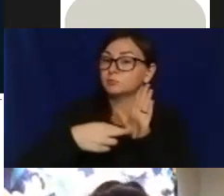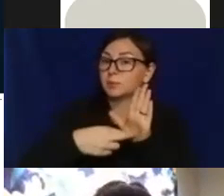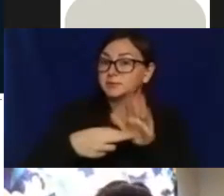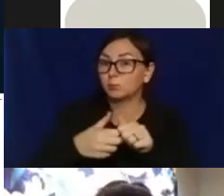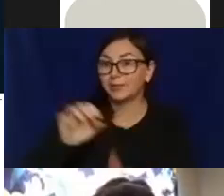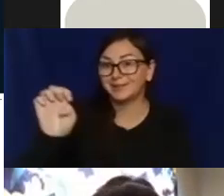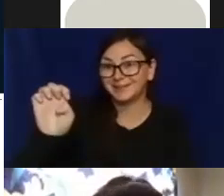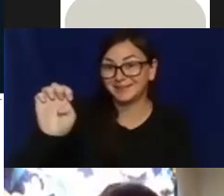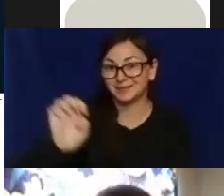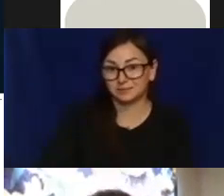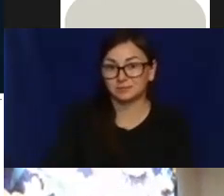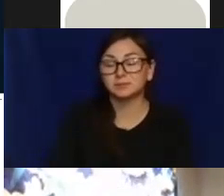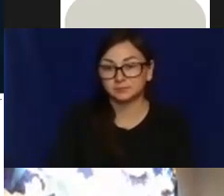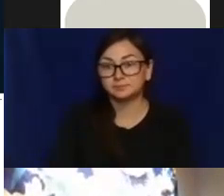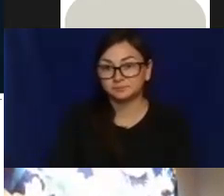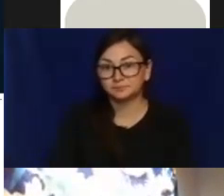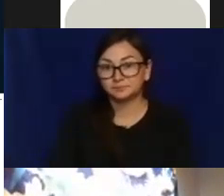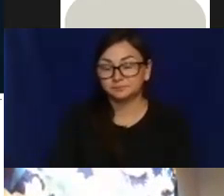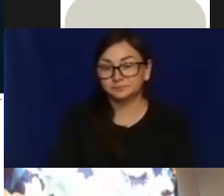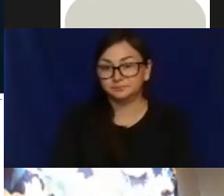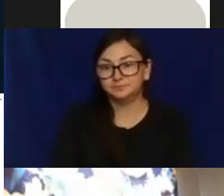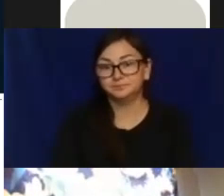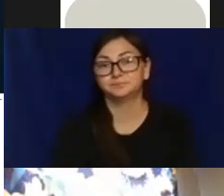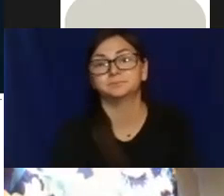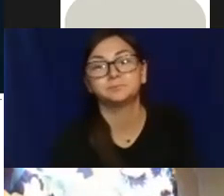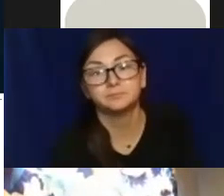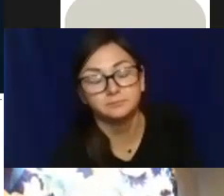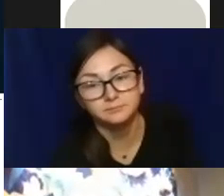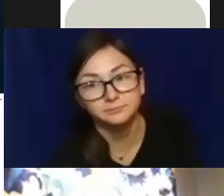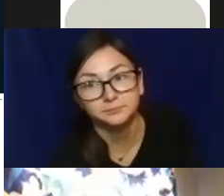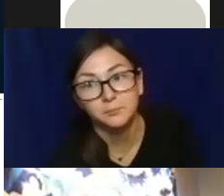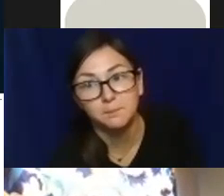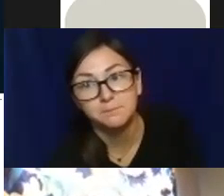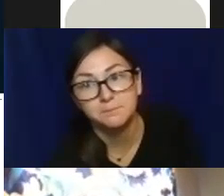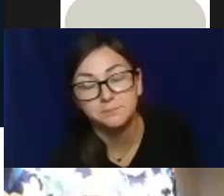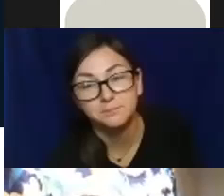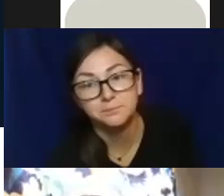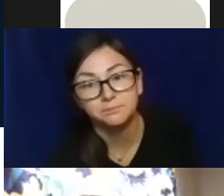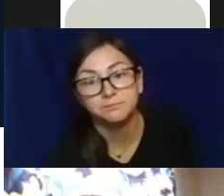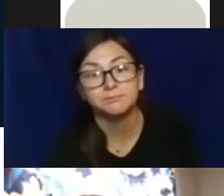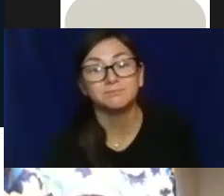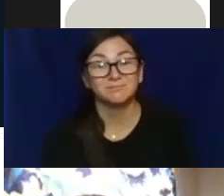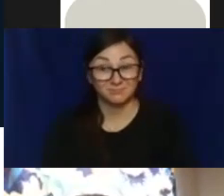2. So that is the general formula